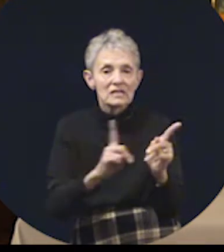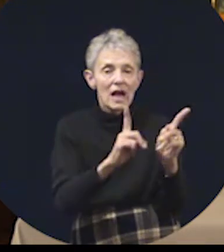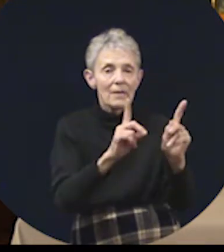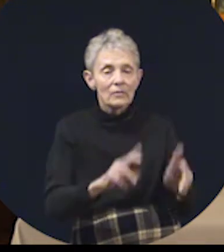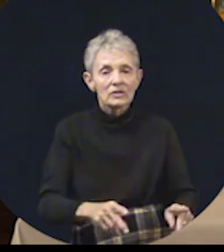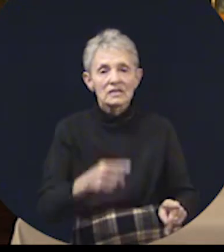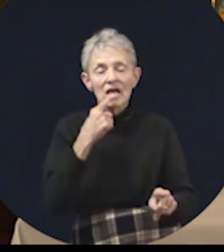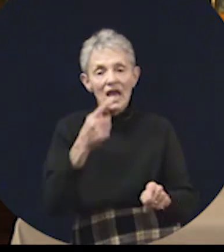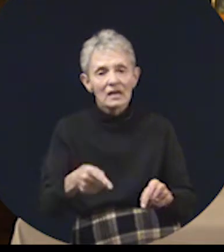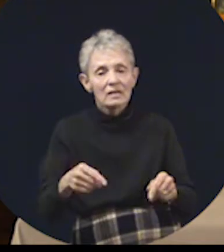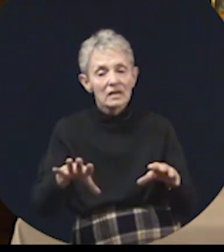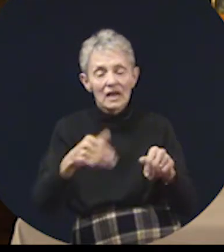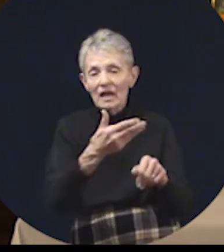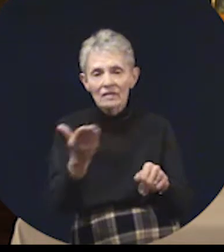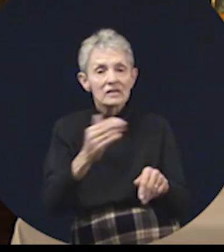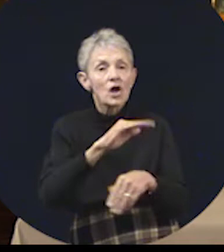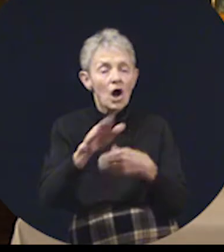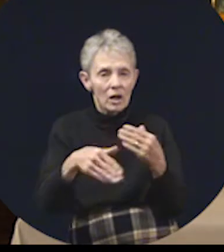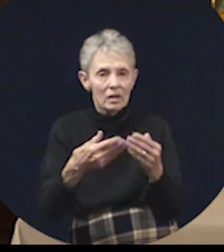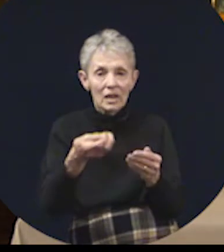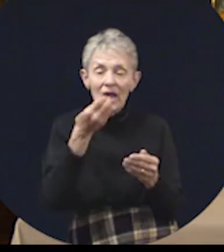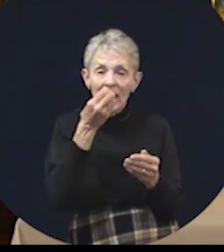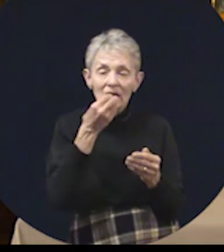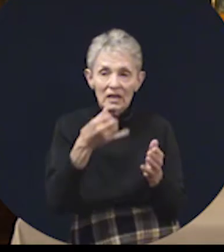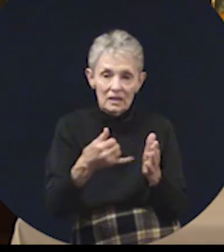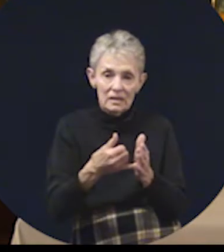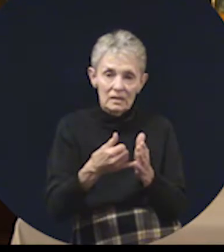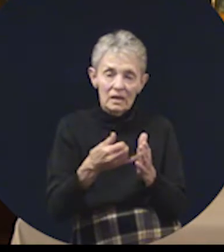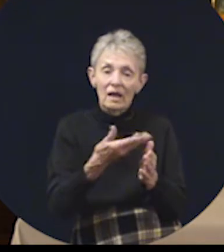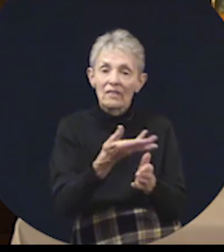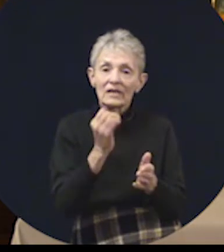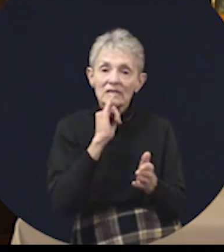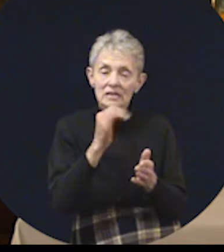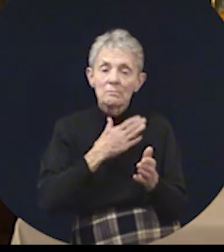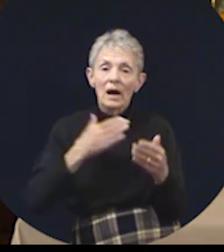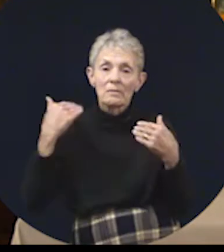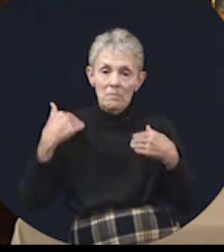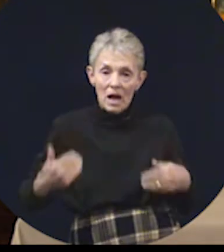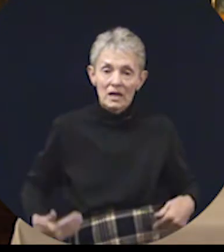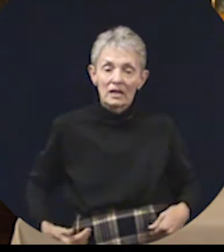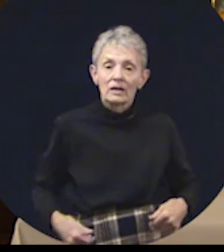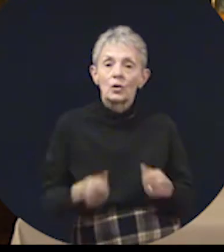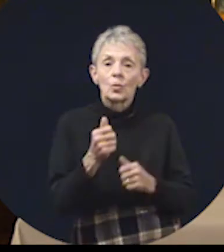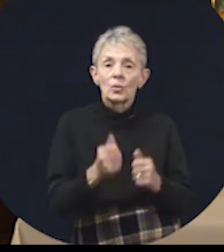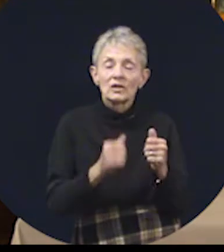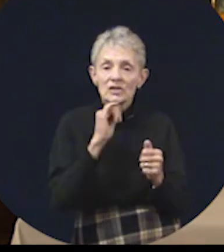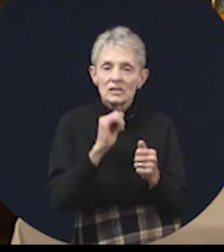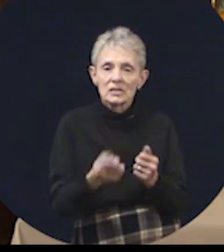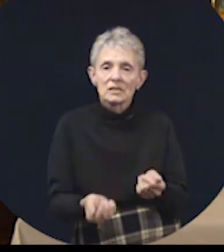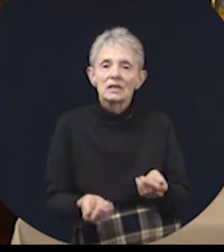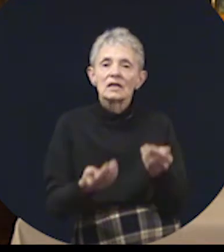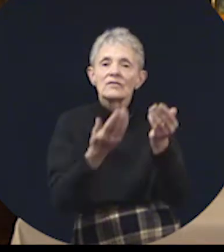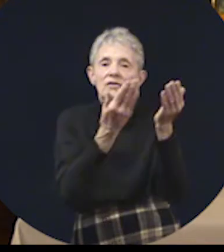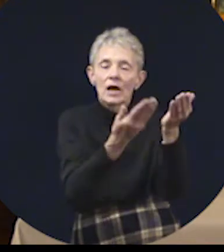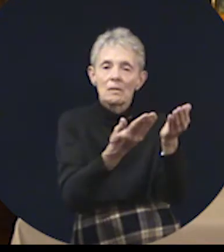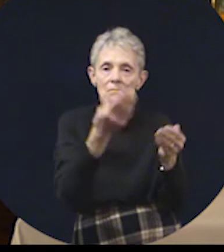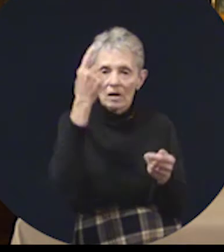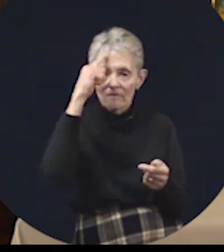this, all of you, and eat of it, for this is my body, which will be given up for